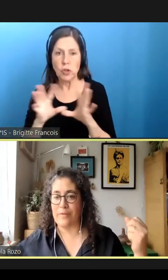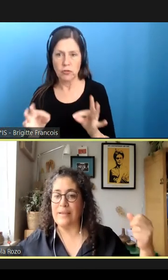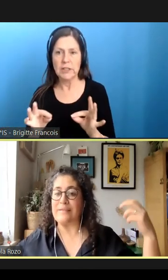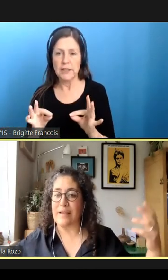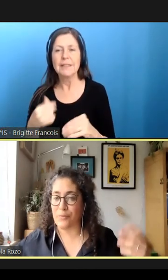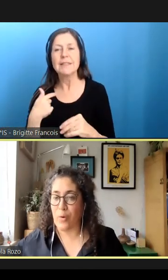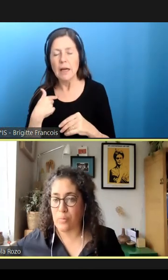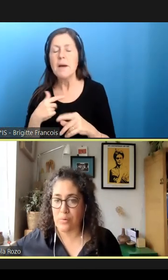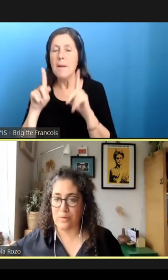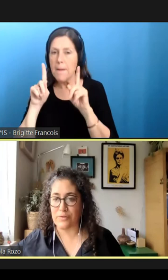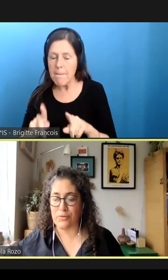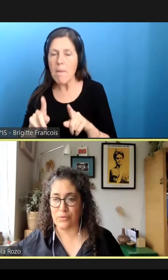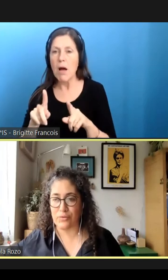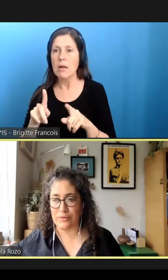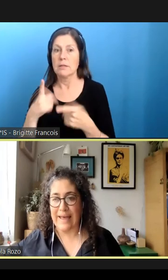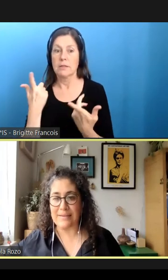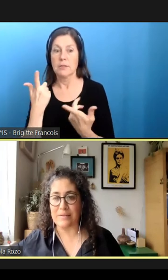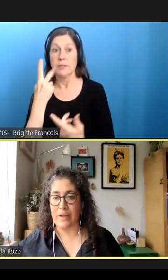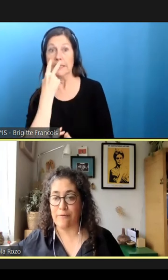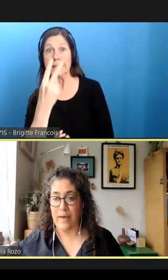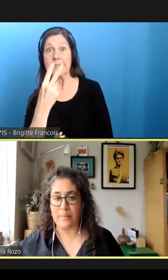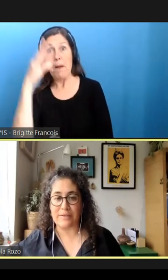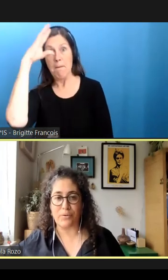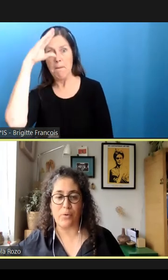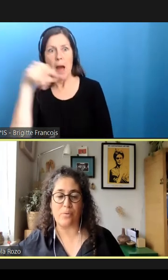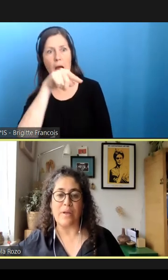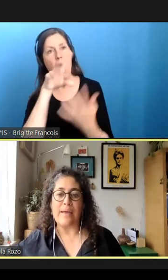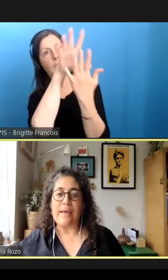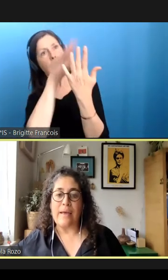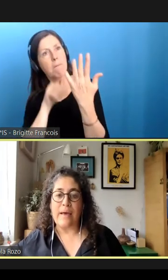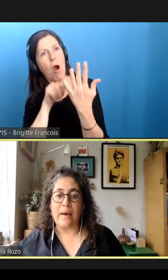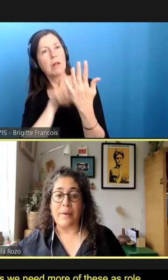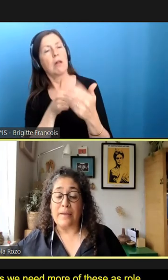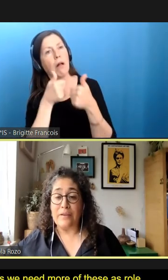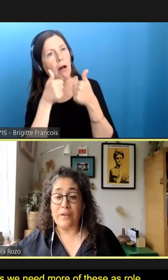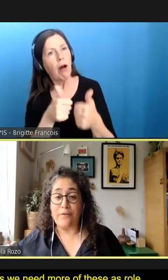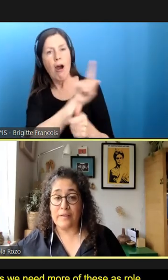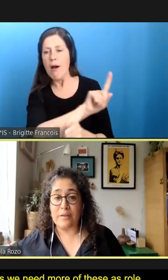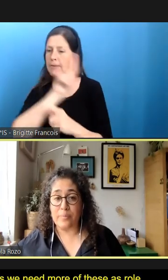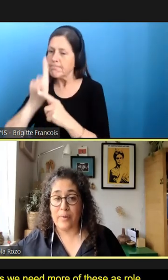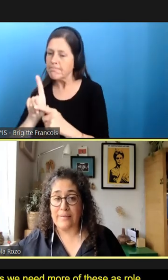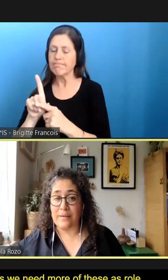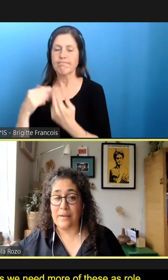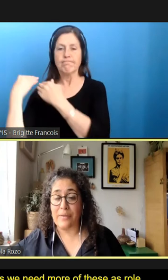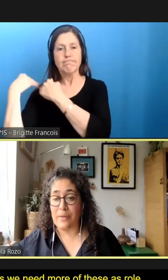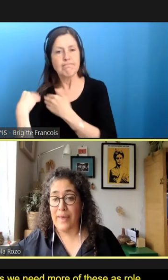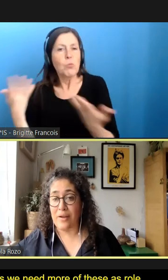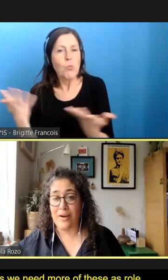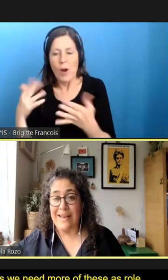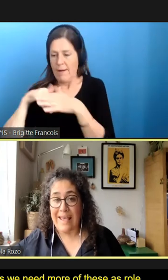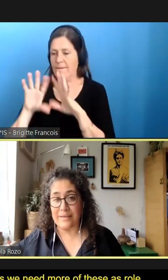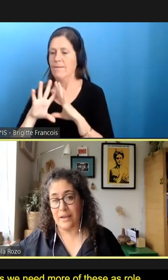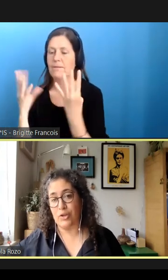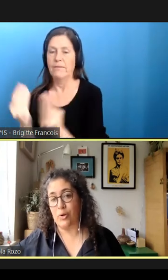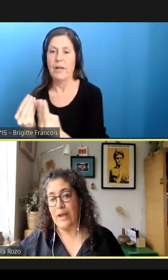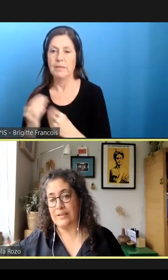of these as role models to society and families as a whole. Even if physically present, the men are